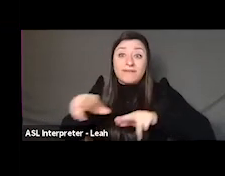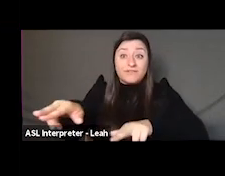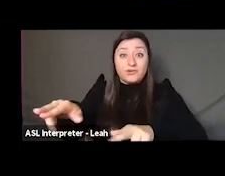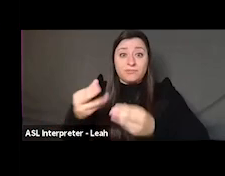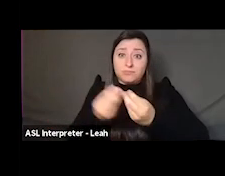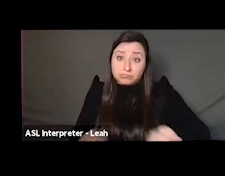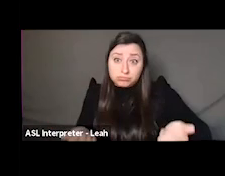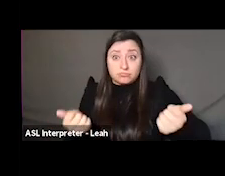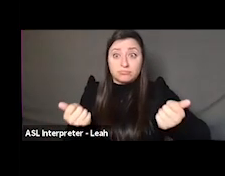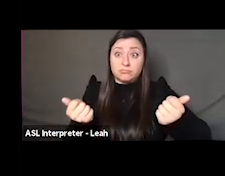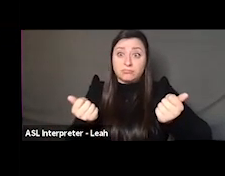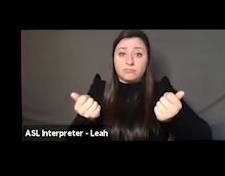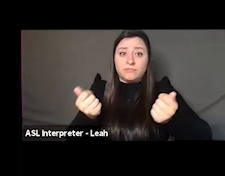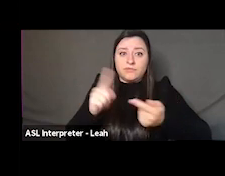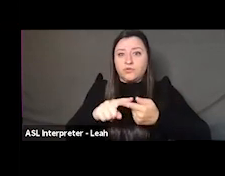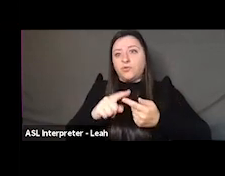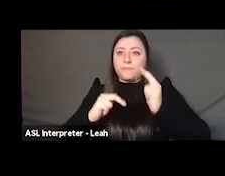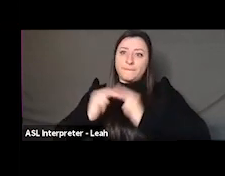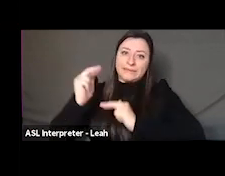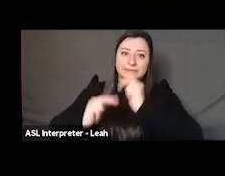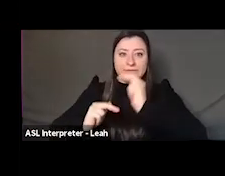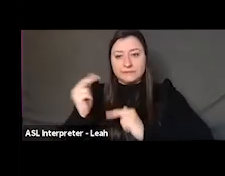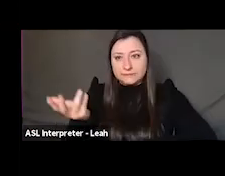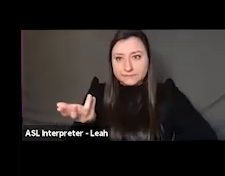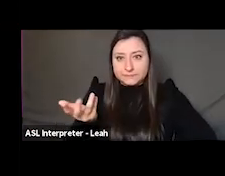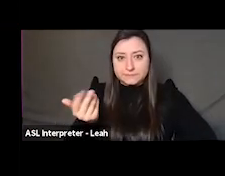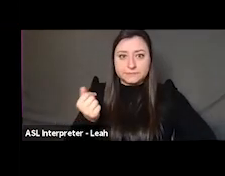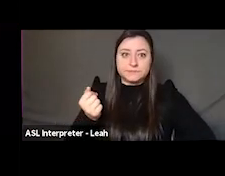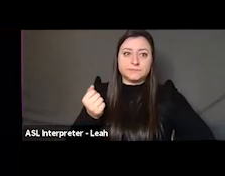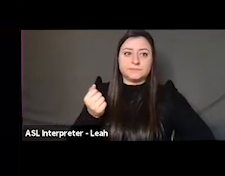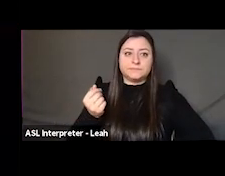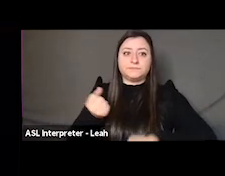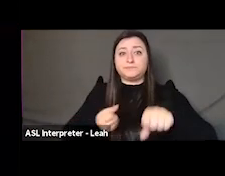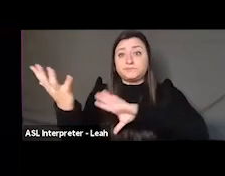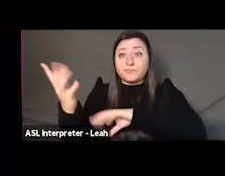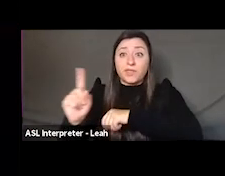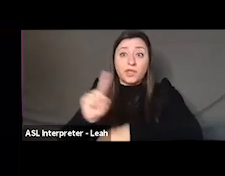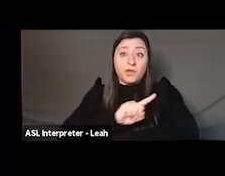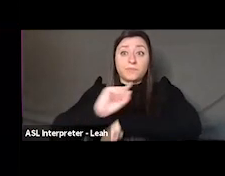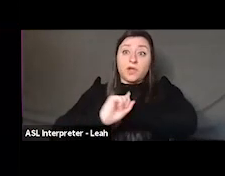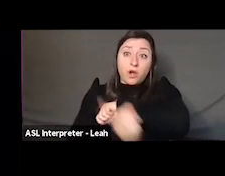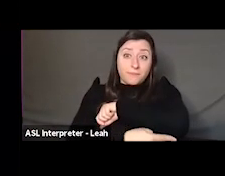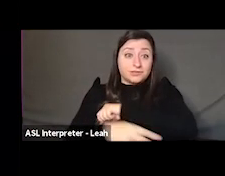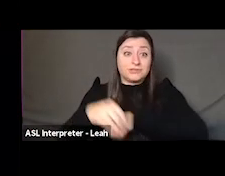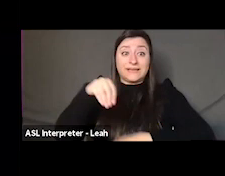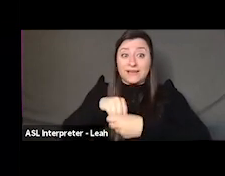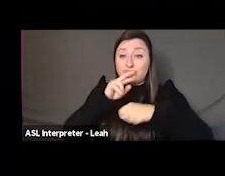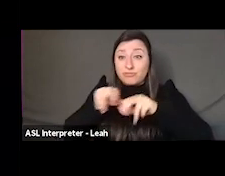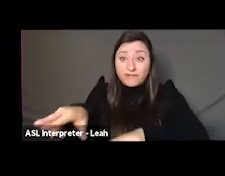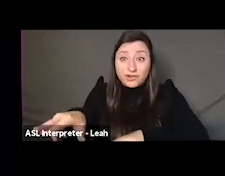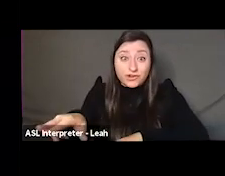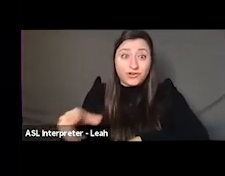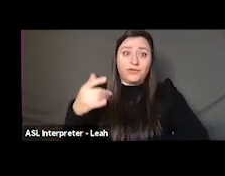infrastructure. Again, dumping the garbage in the river by ministerial decision when we were facing a trash crisis